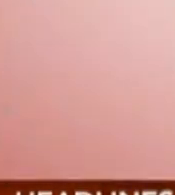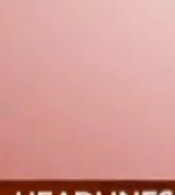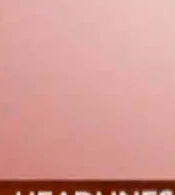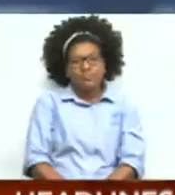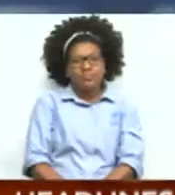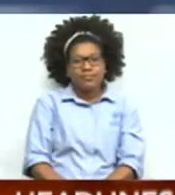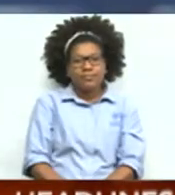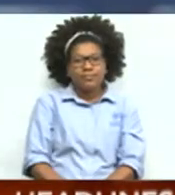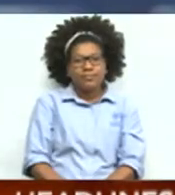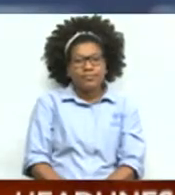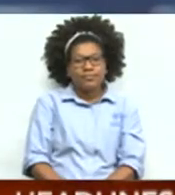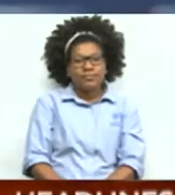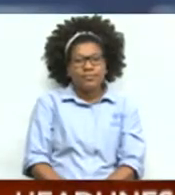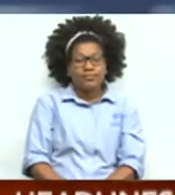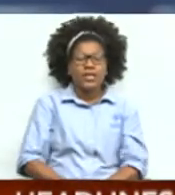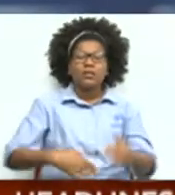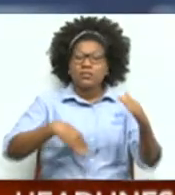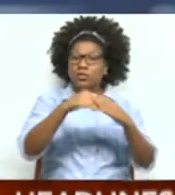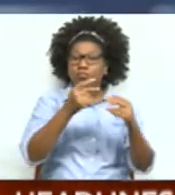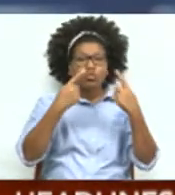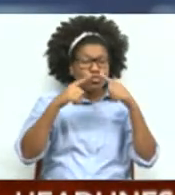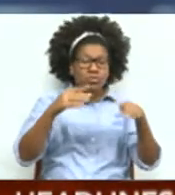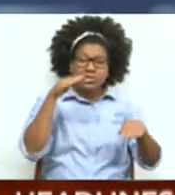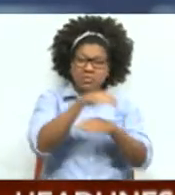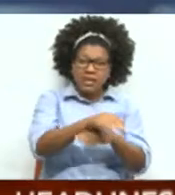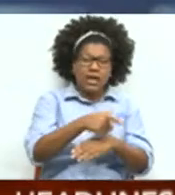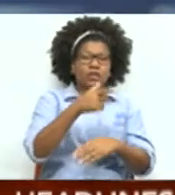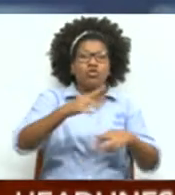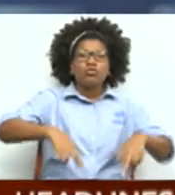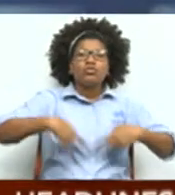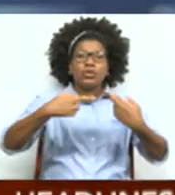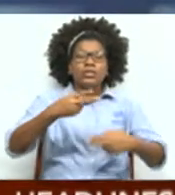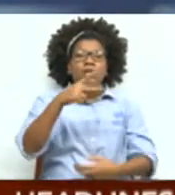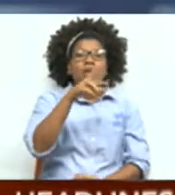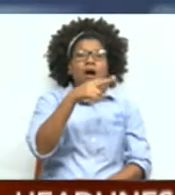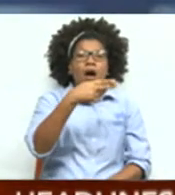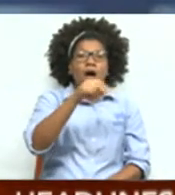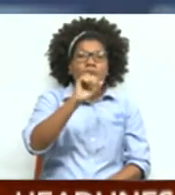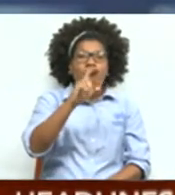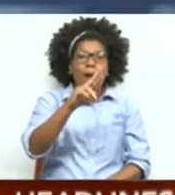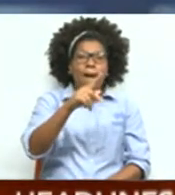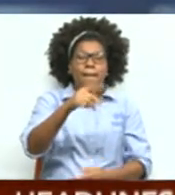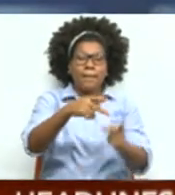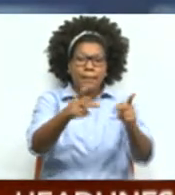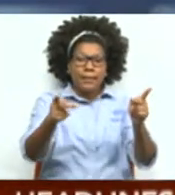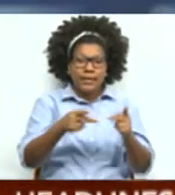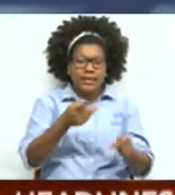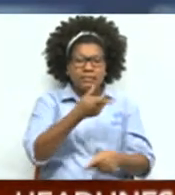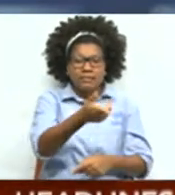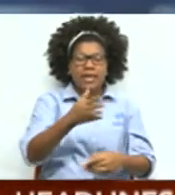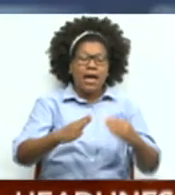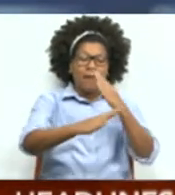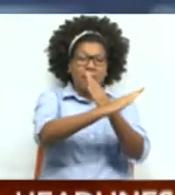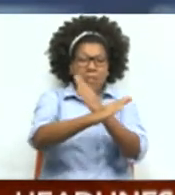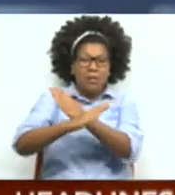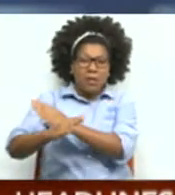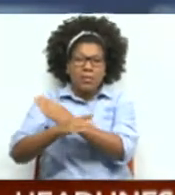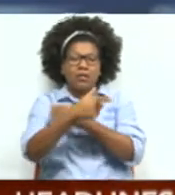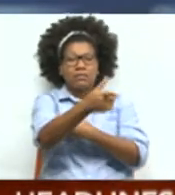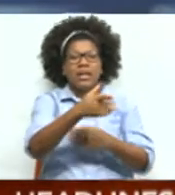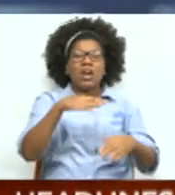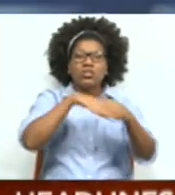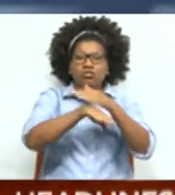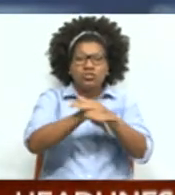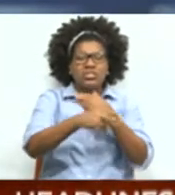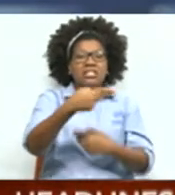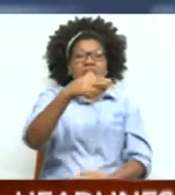Top of the news tonight, residents of Harp Place, Port of Spain, have installed barriers at entrances to the HDC housing development